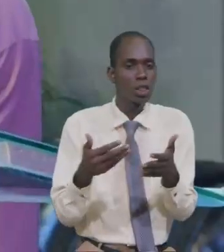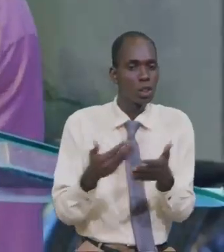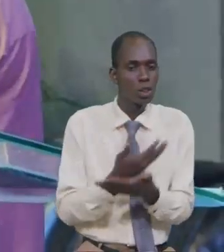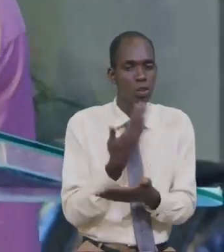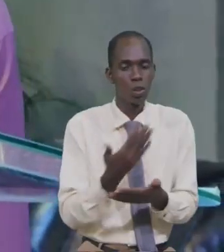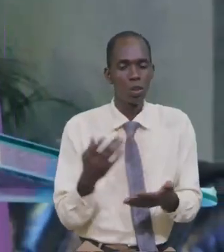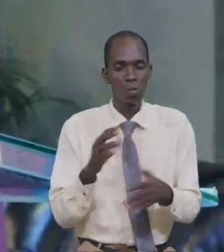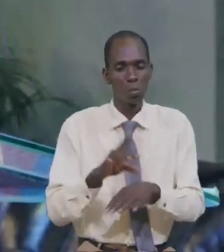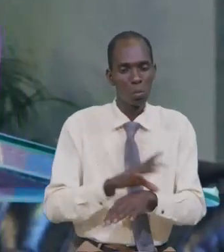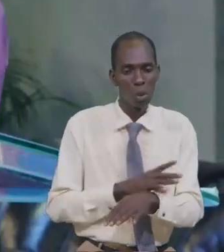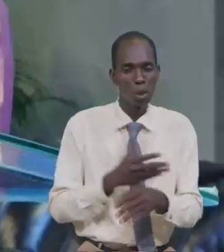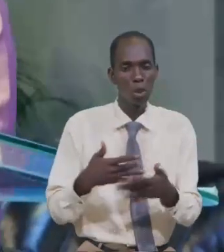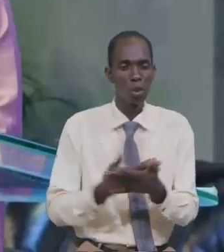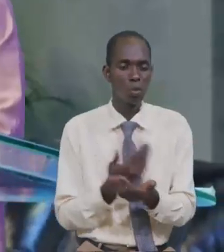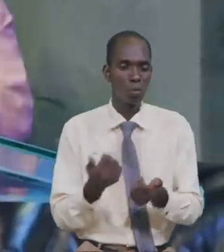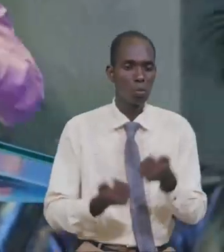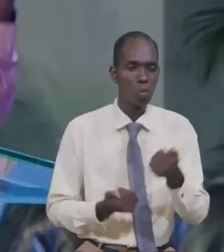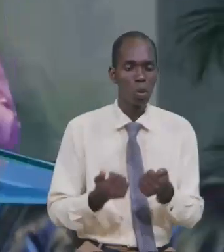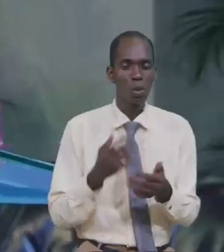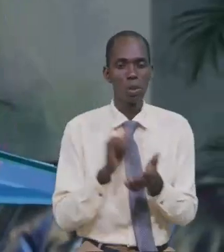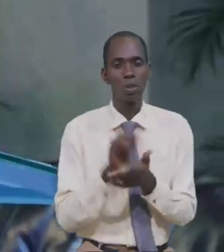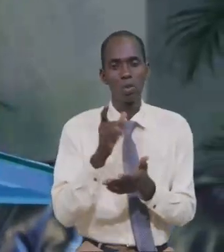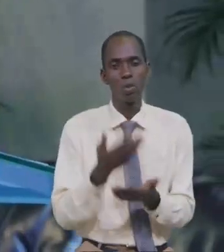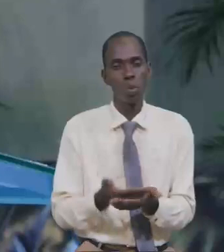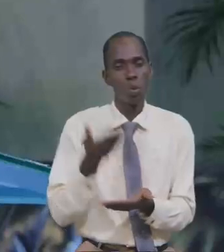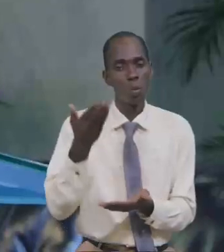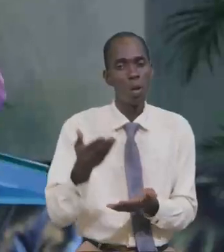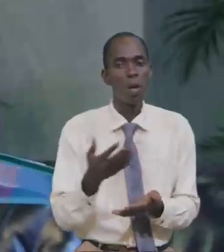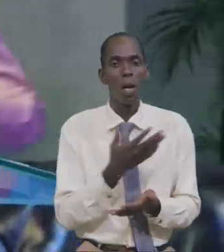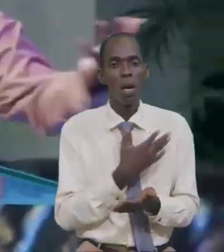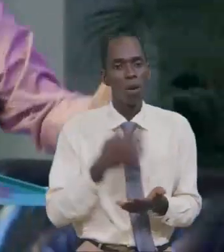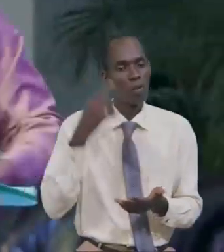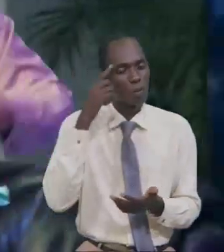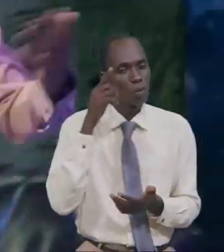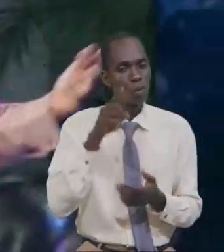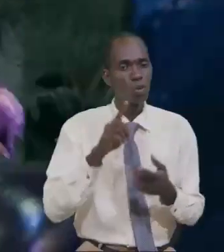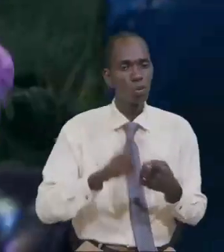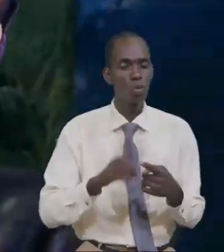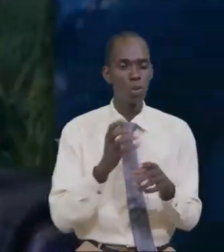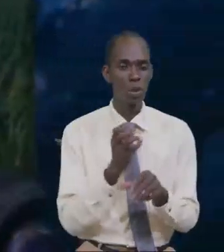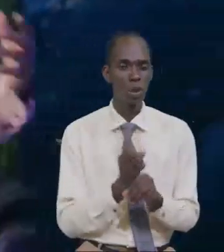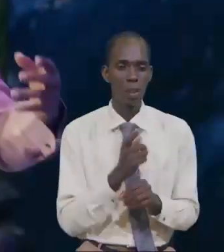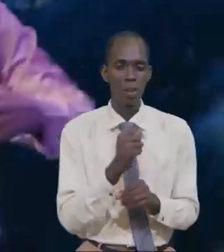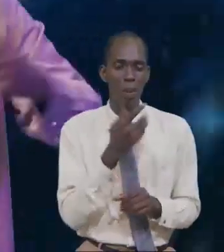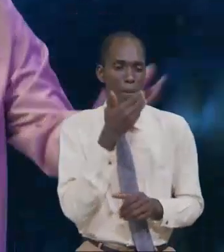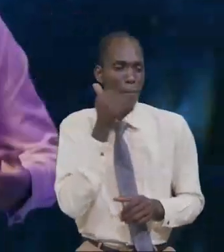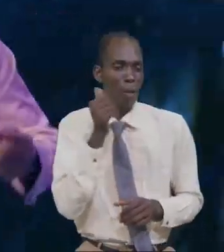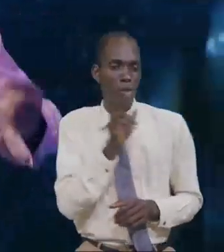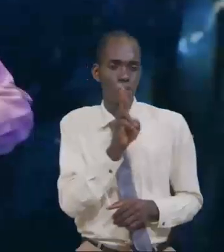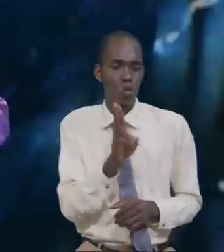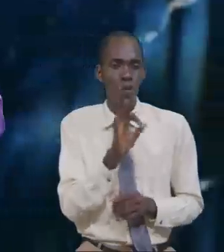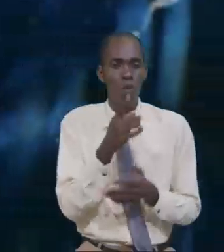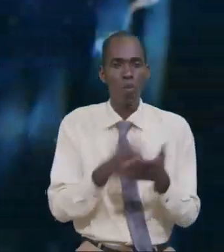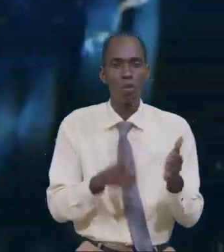thing you have bought. And then if you say, yes, I have the computer already, and you know, I don't want to bother